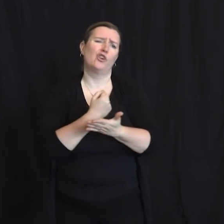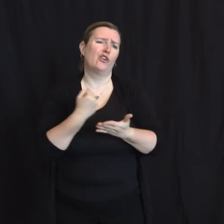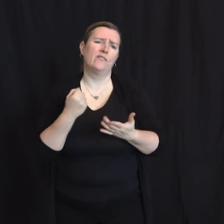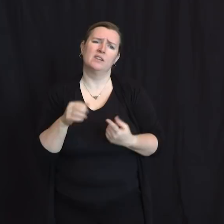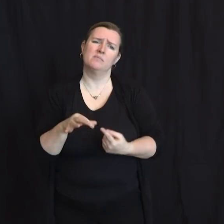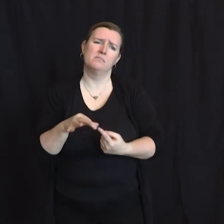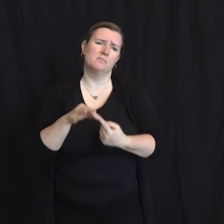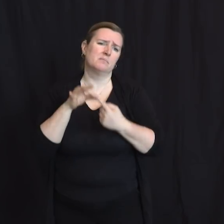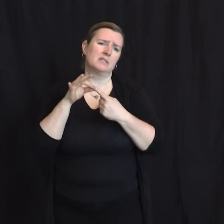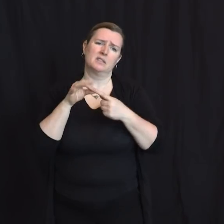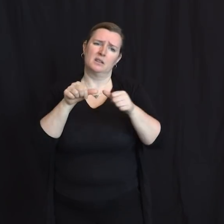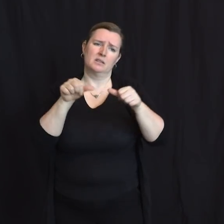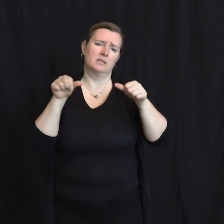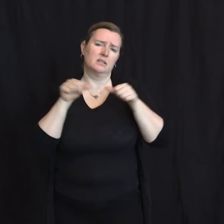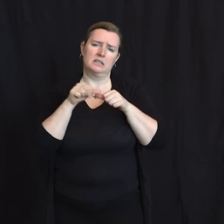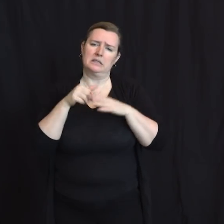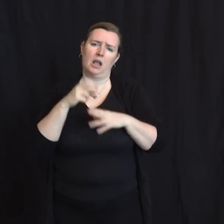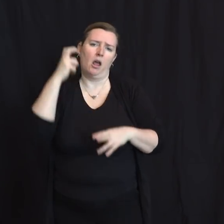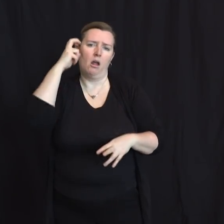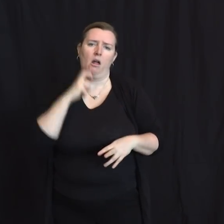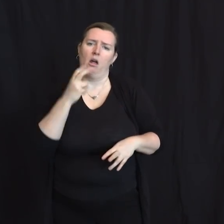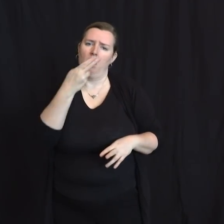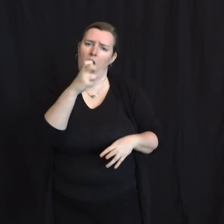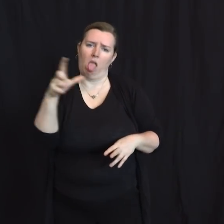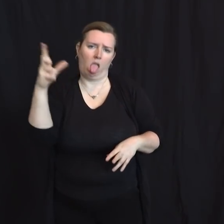that would I just say that as a general matter.